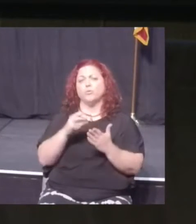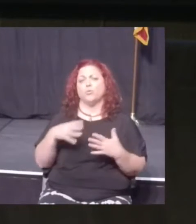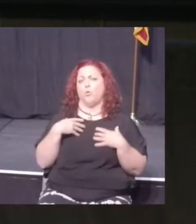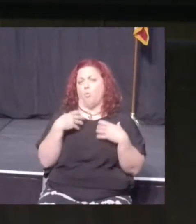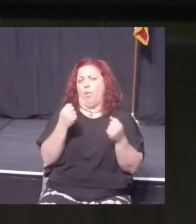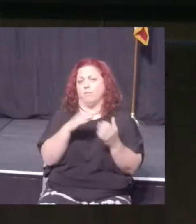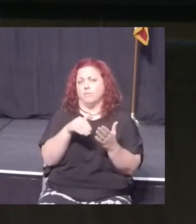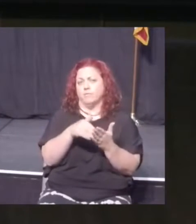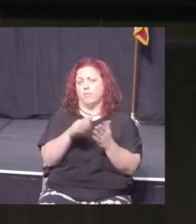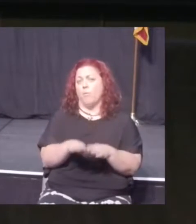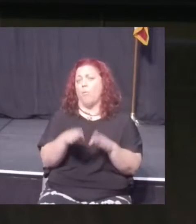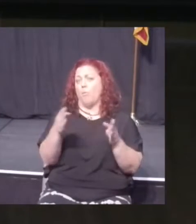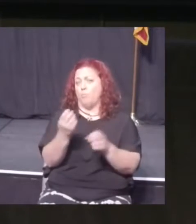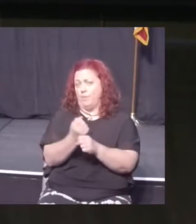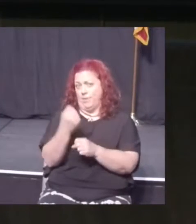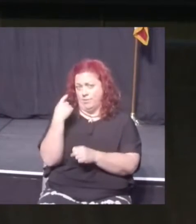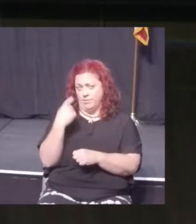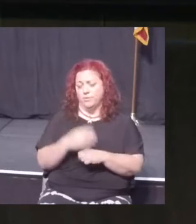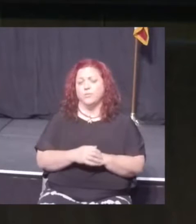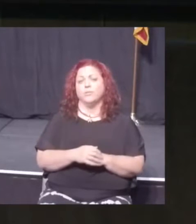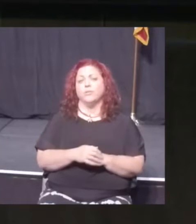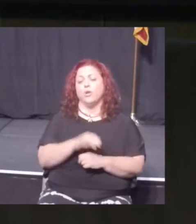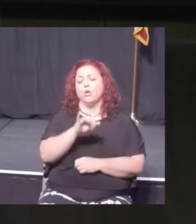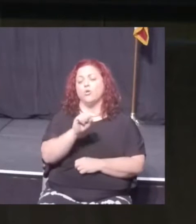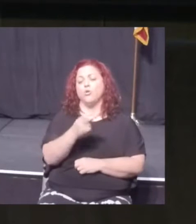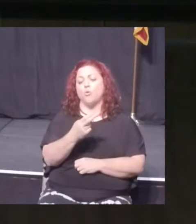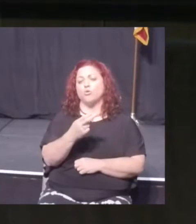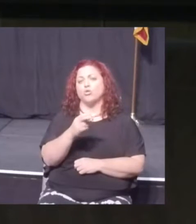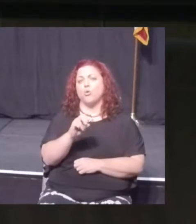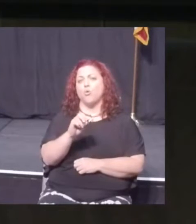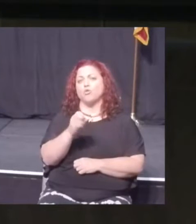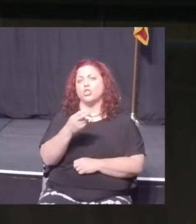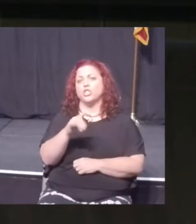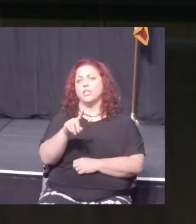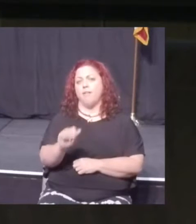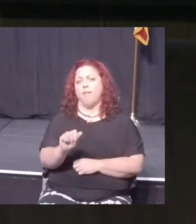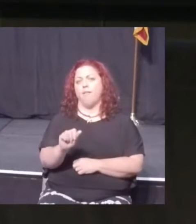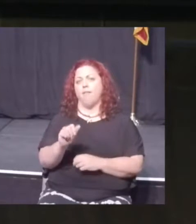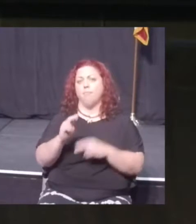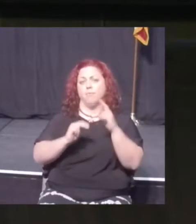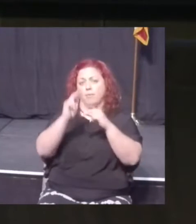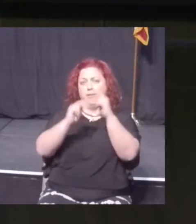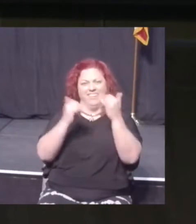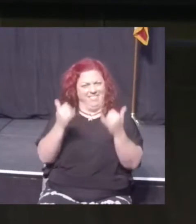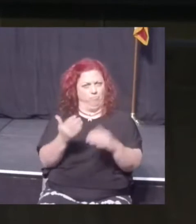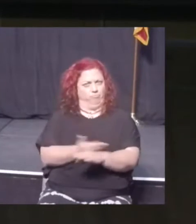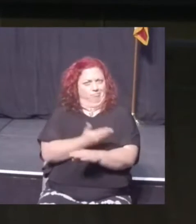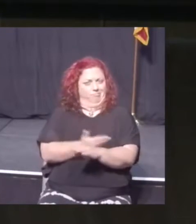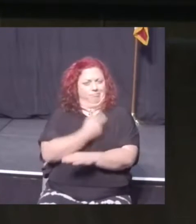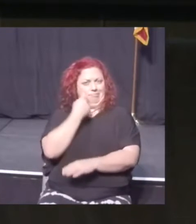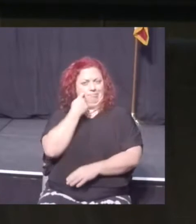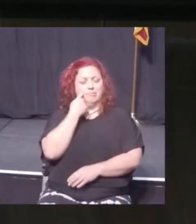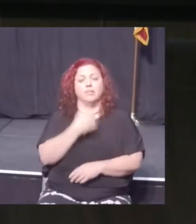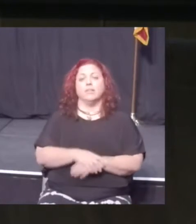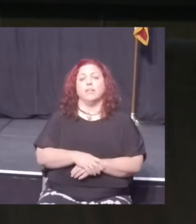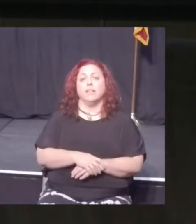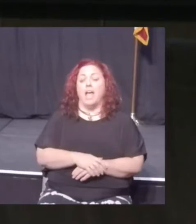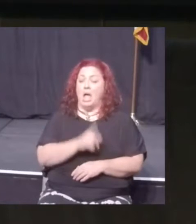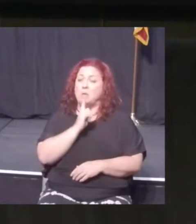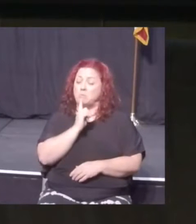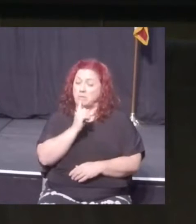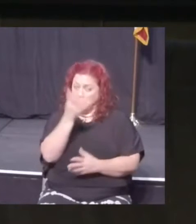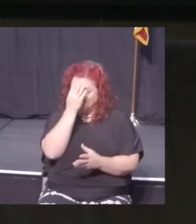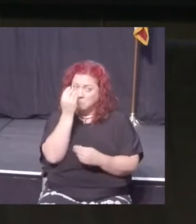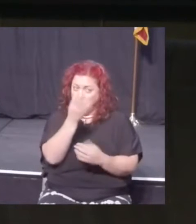center opened last year. Yoshida Hall is newly renovated. And this is really going